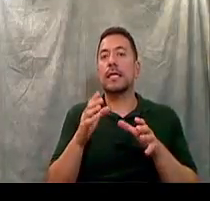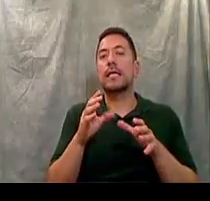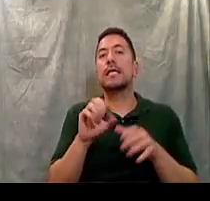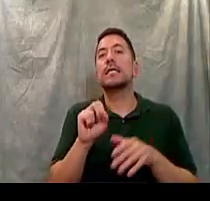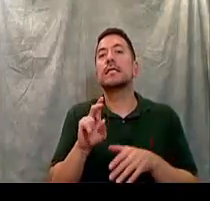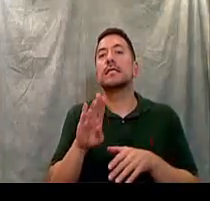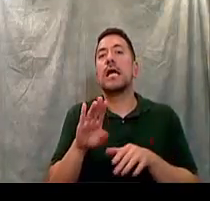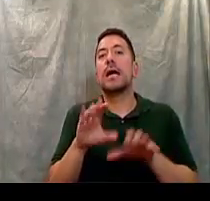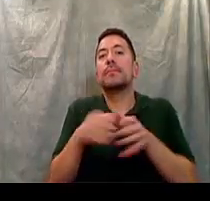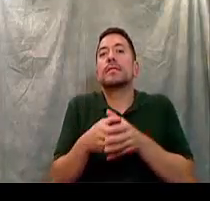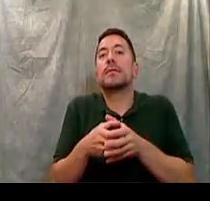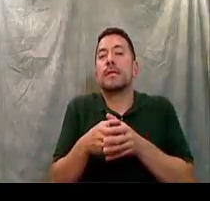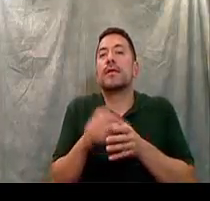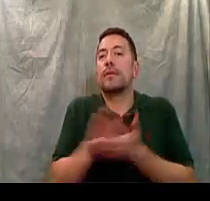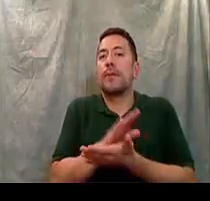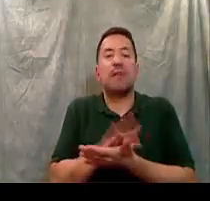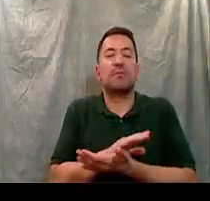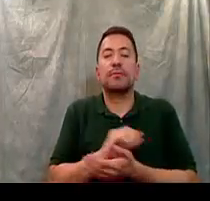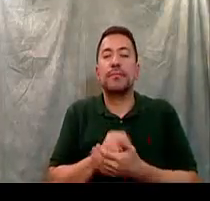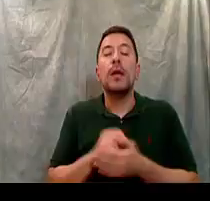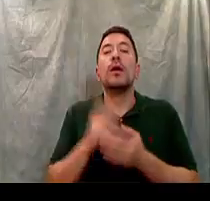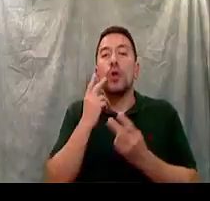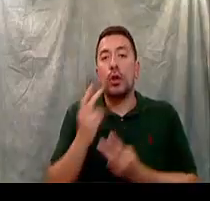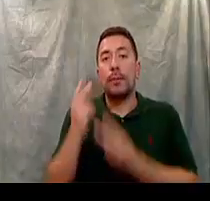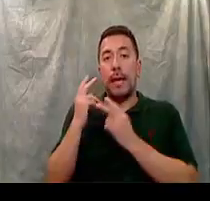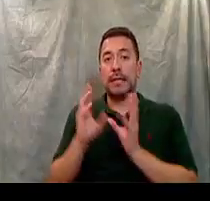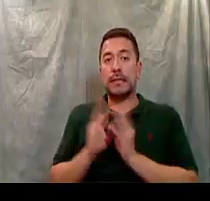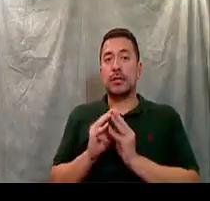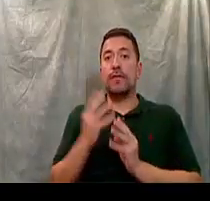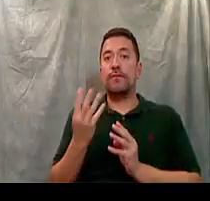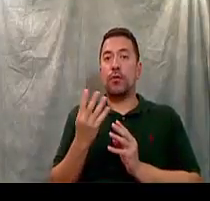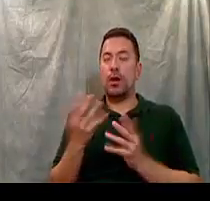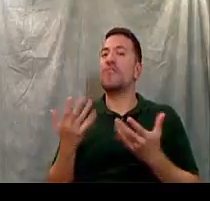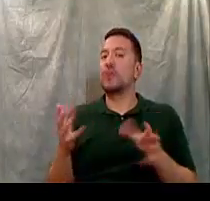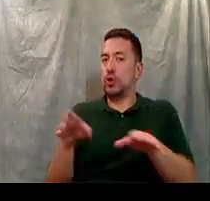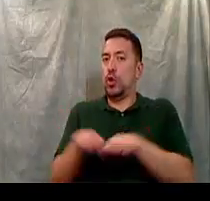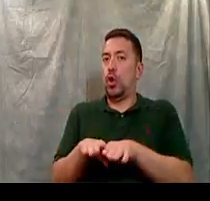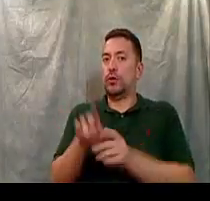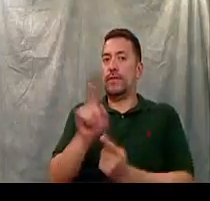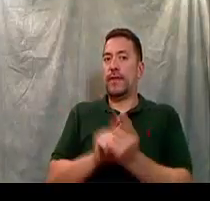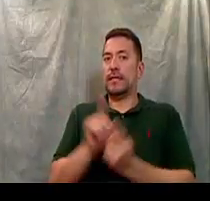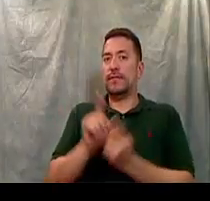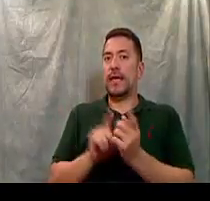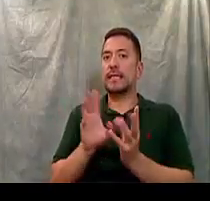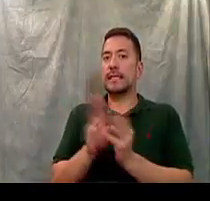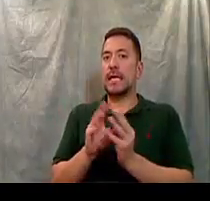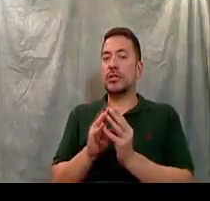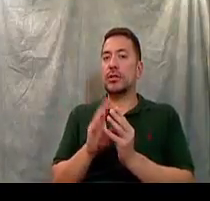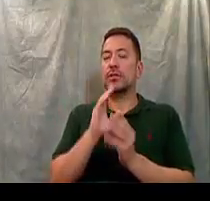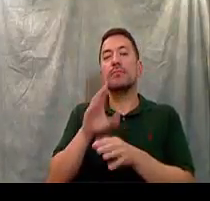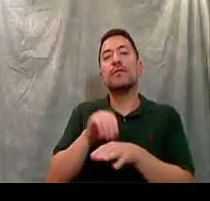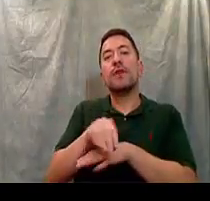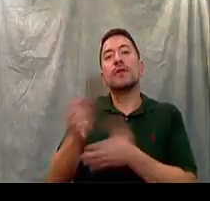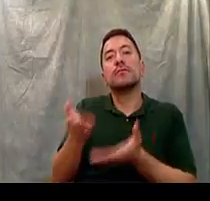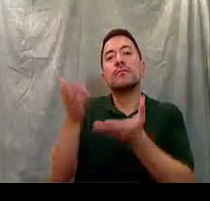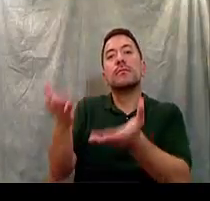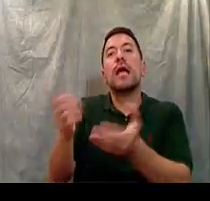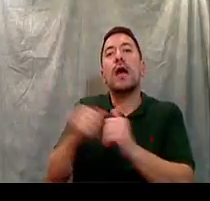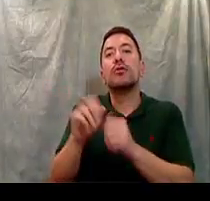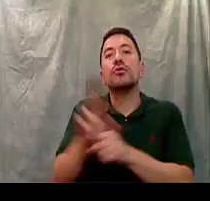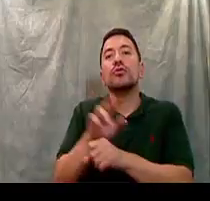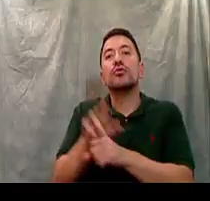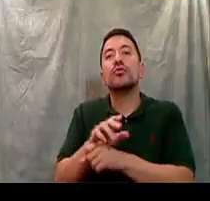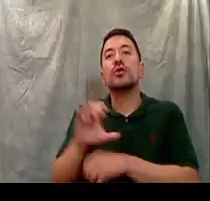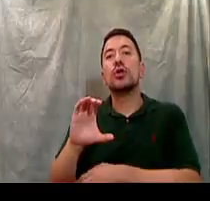gentle reminder to look back to session 4. I closed our face-to-face session with some advice and recommendations on how to use what I called cohesive